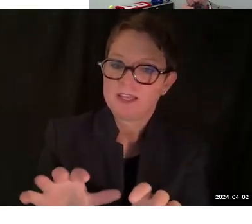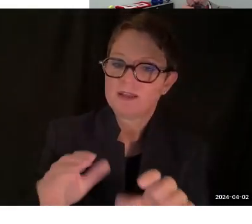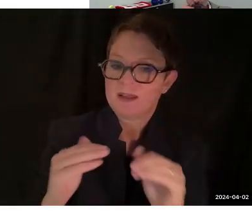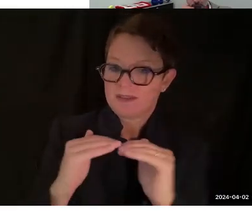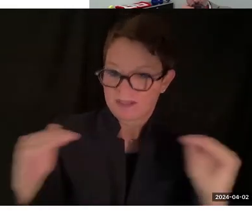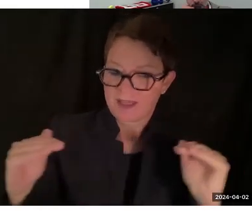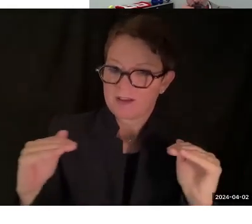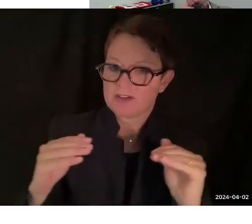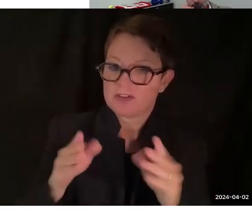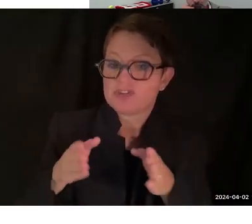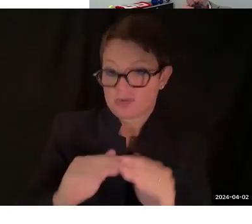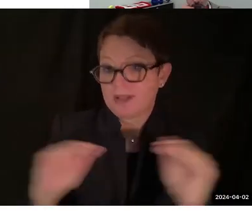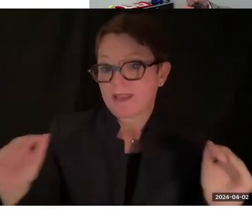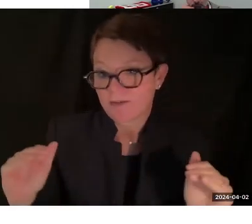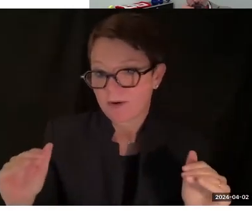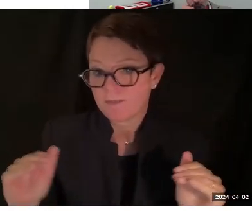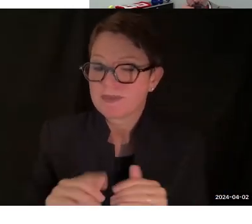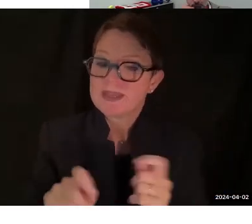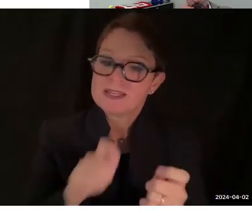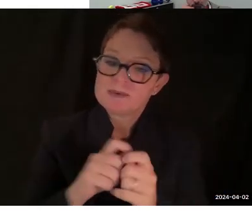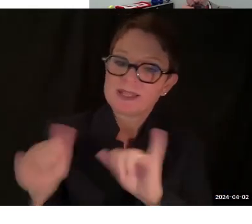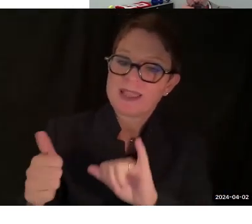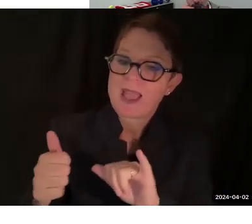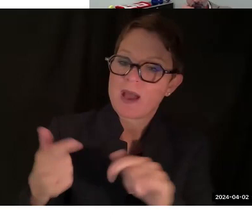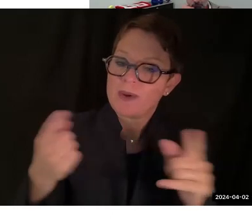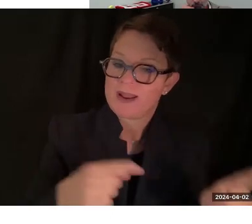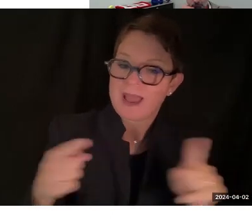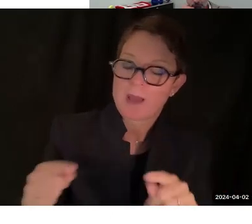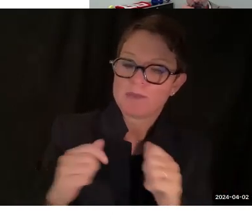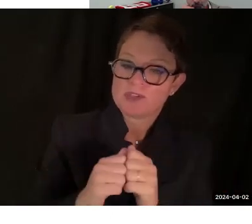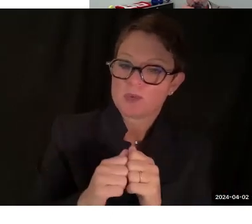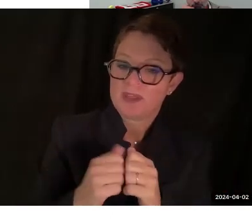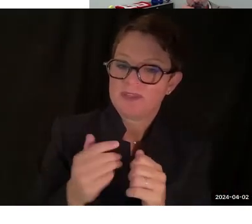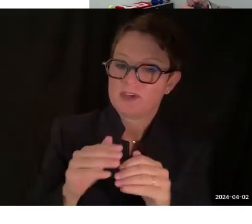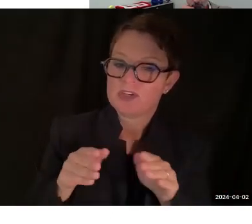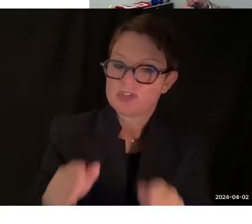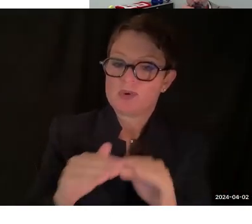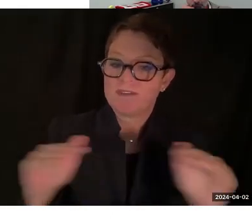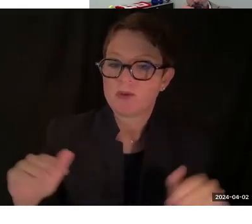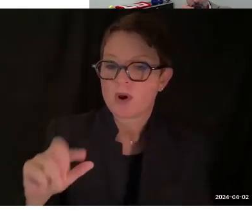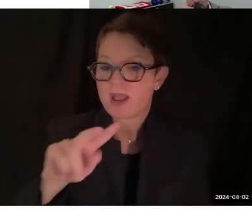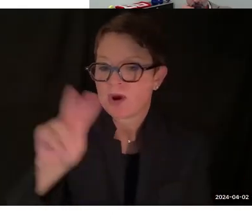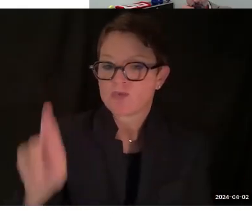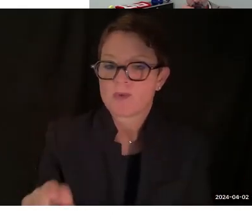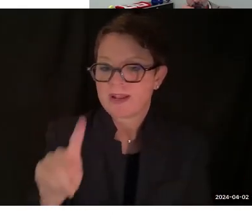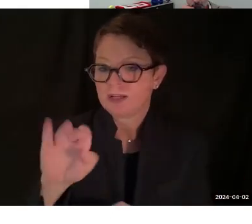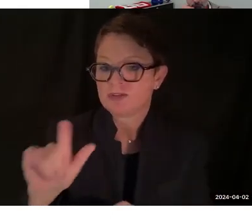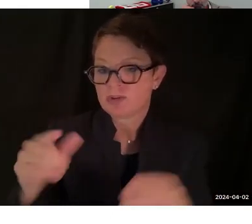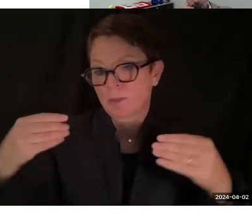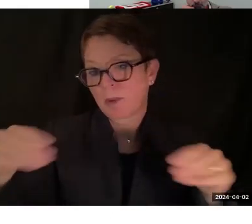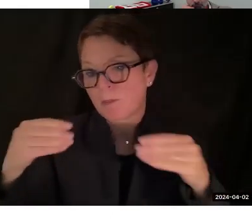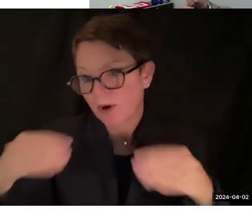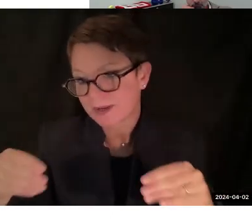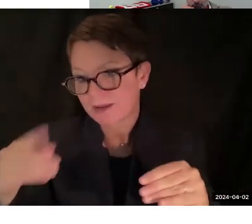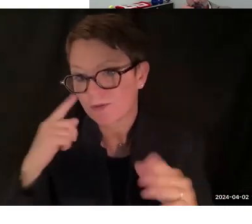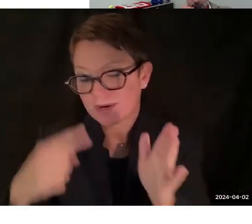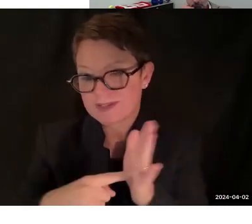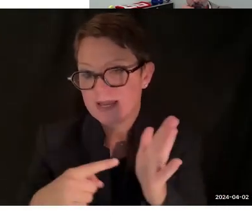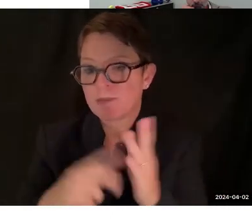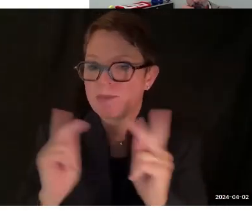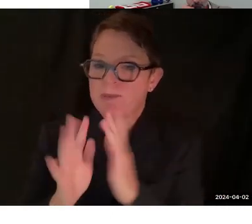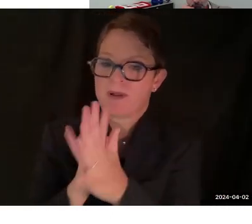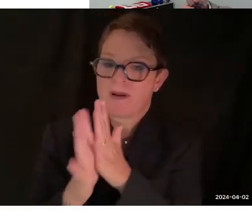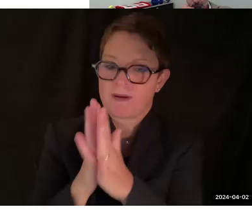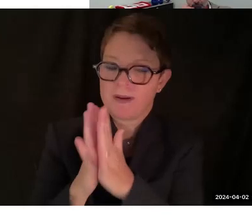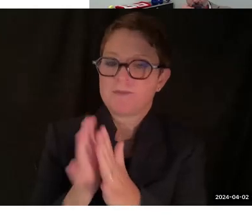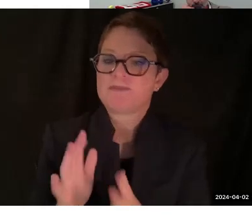level. Similar to how activity happens at the ground floor, say Reading Terminal Market as an example. We go to the next page.